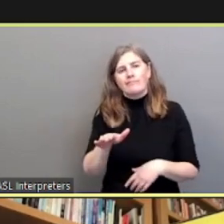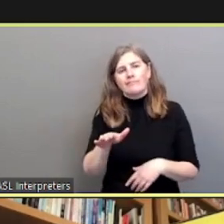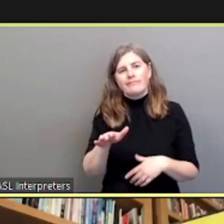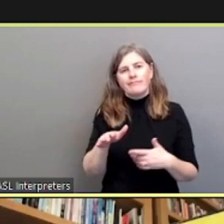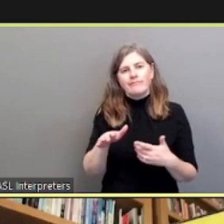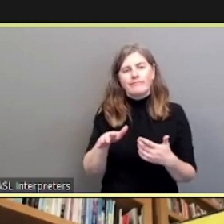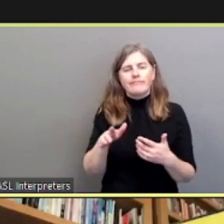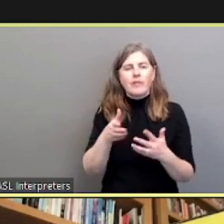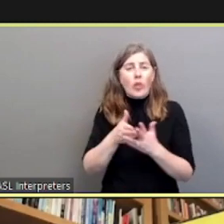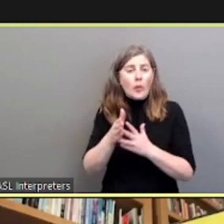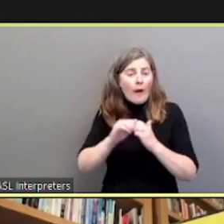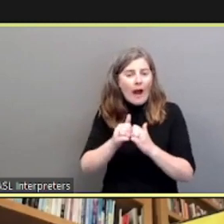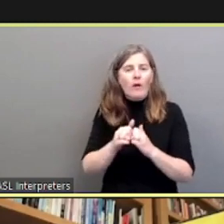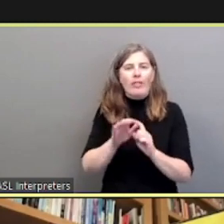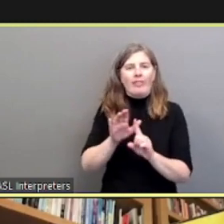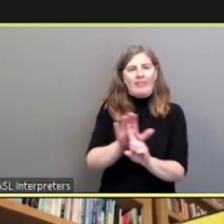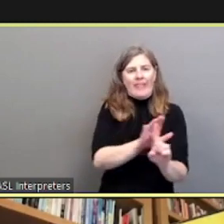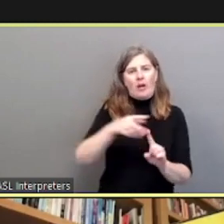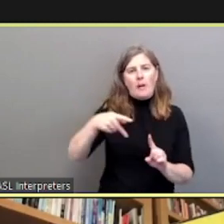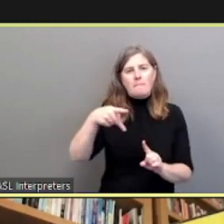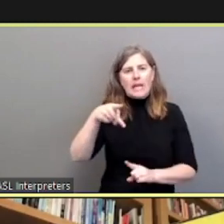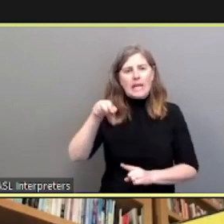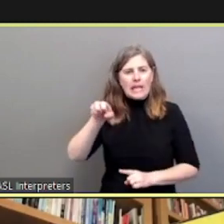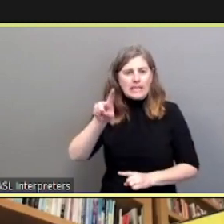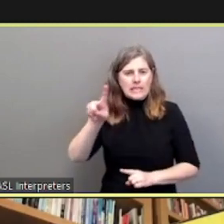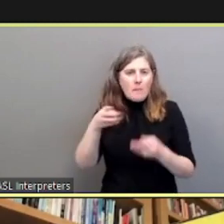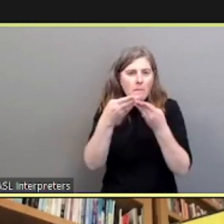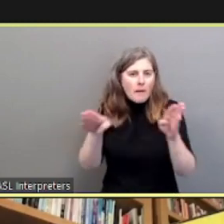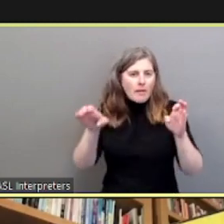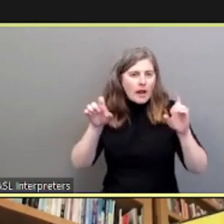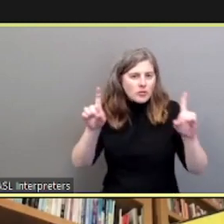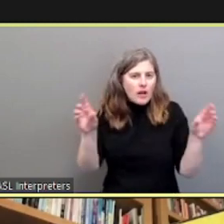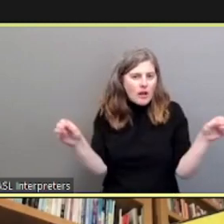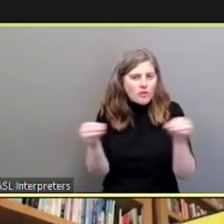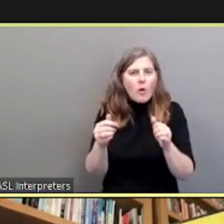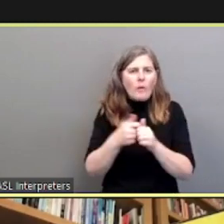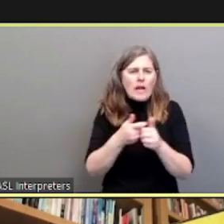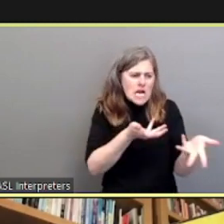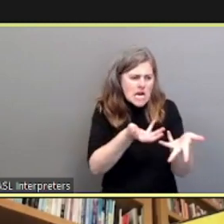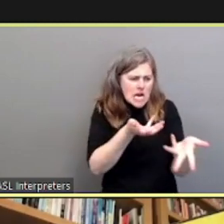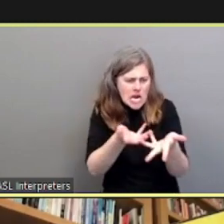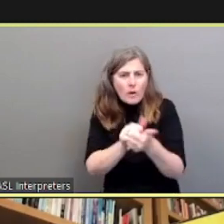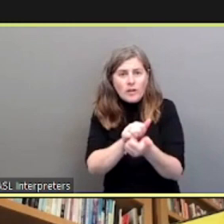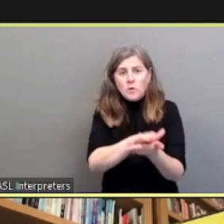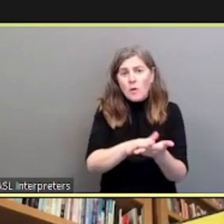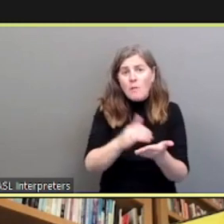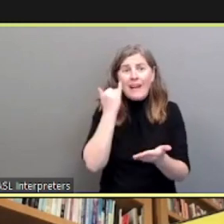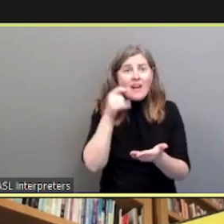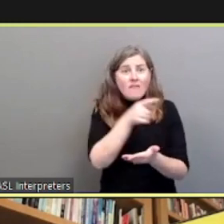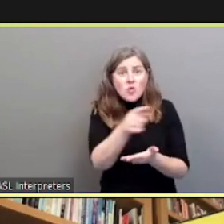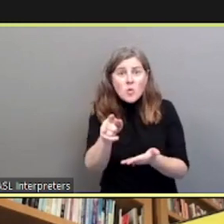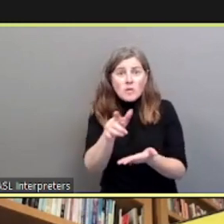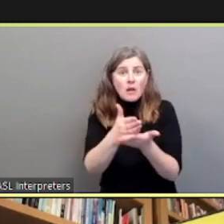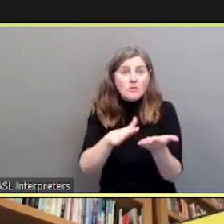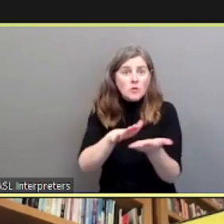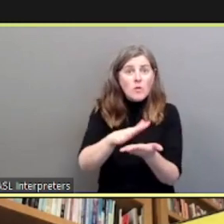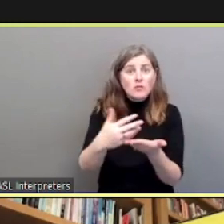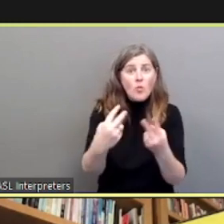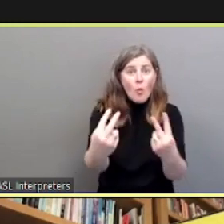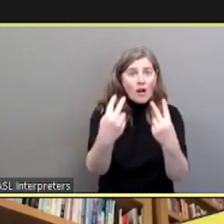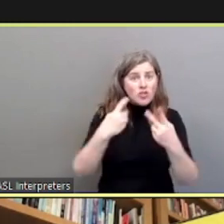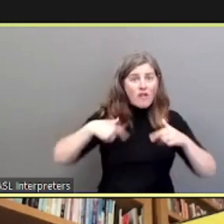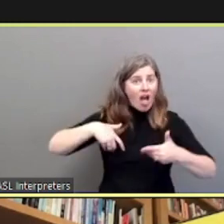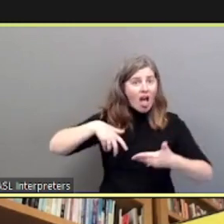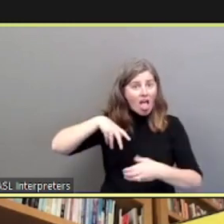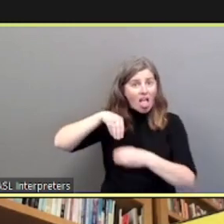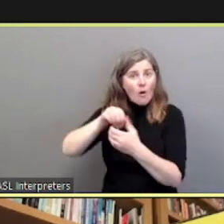public education department about this and have been working with them on this. But if there are schools watching this that are not signed up for the